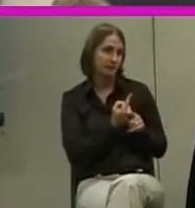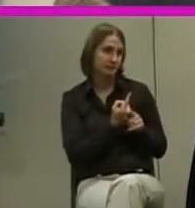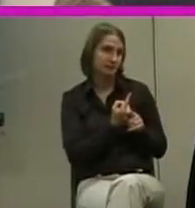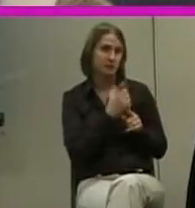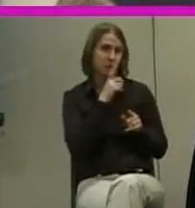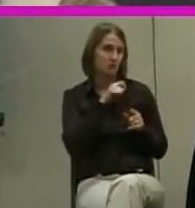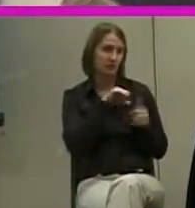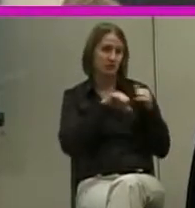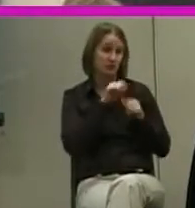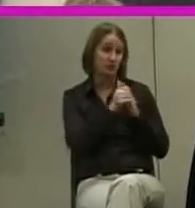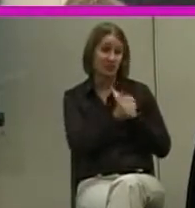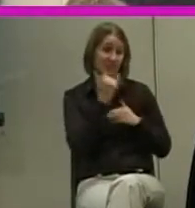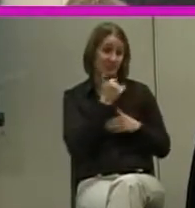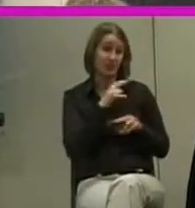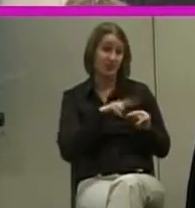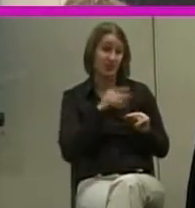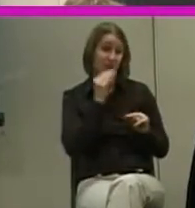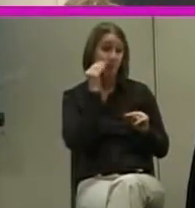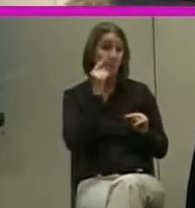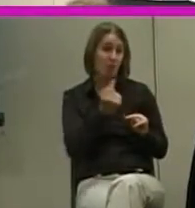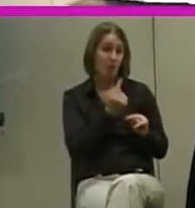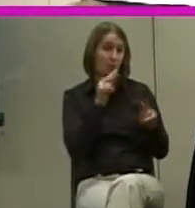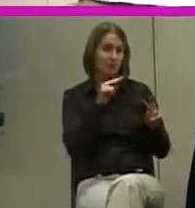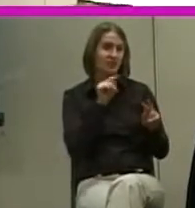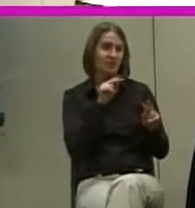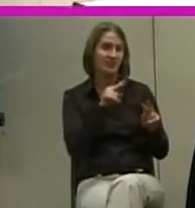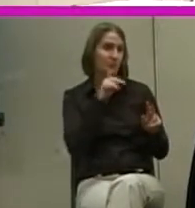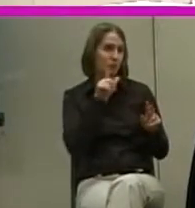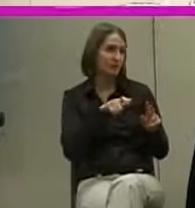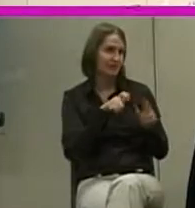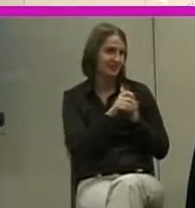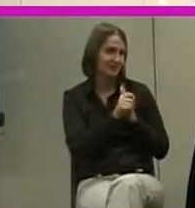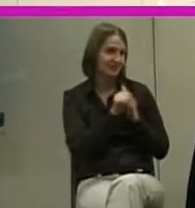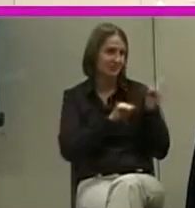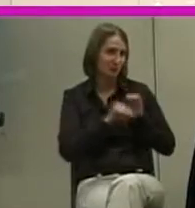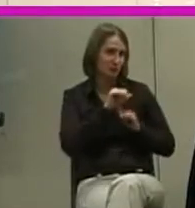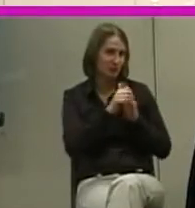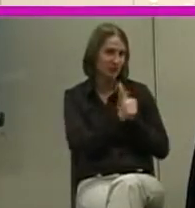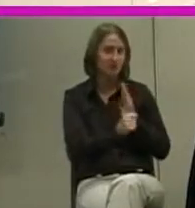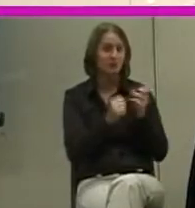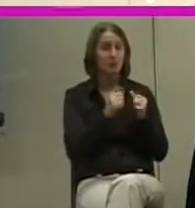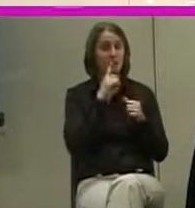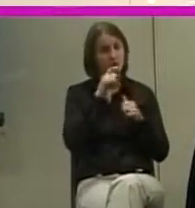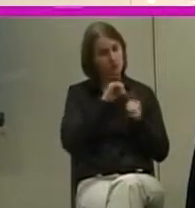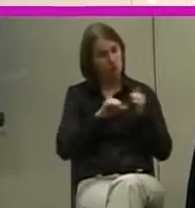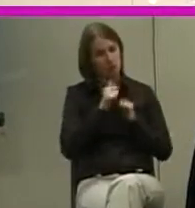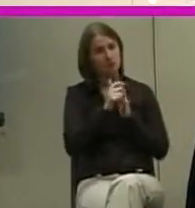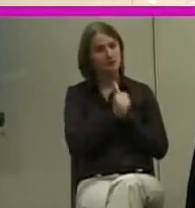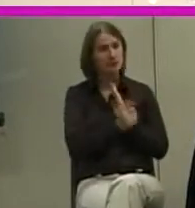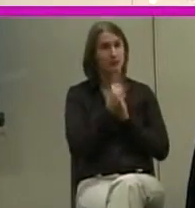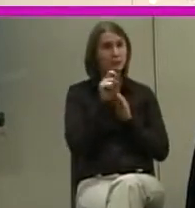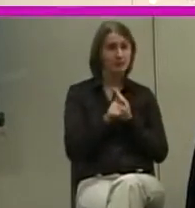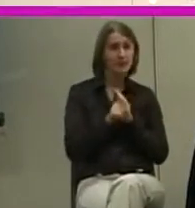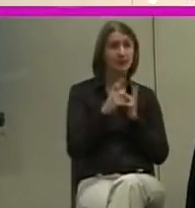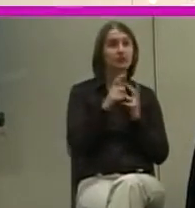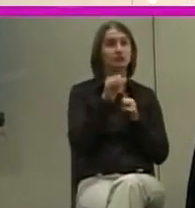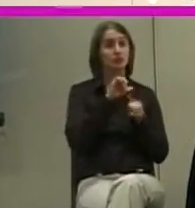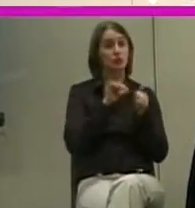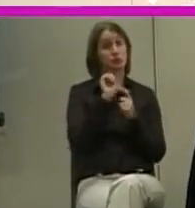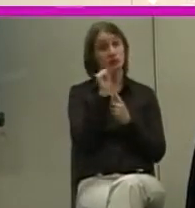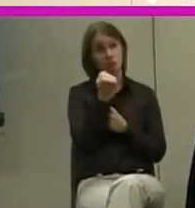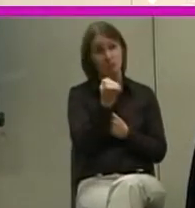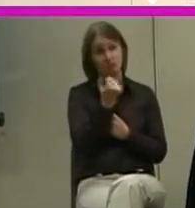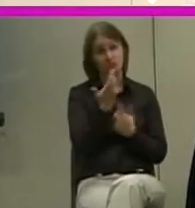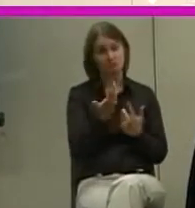need social skills when you're sitting home alone watching TV. So to teach social skills, we need to have social